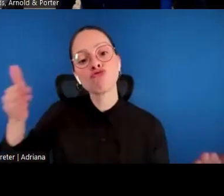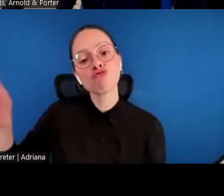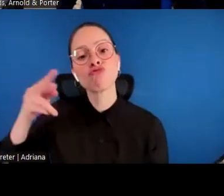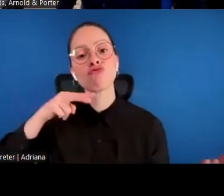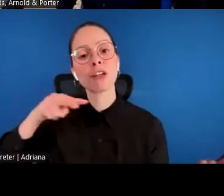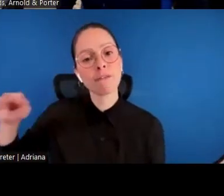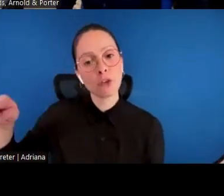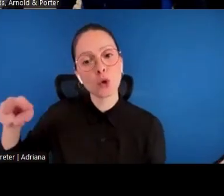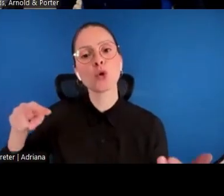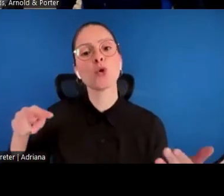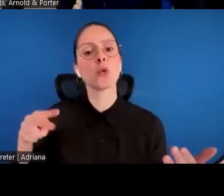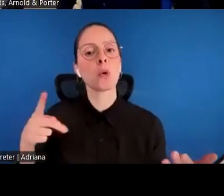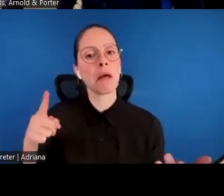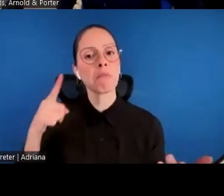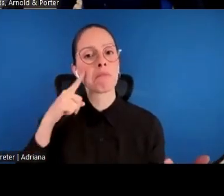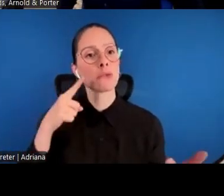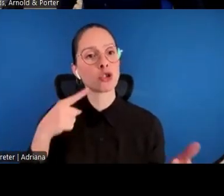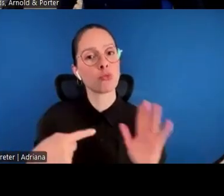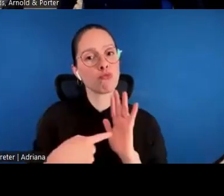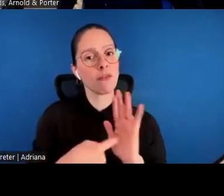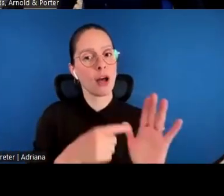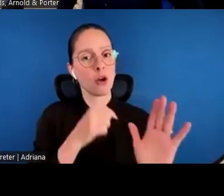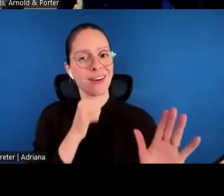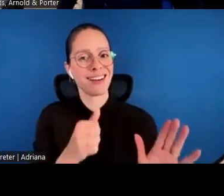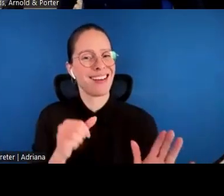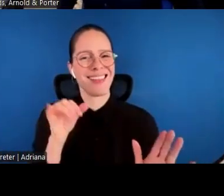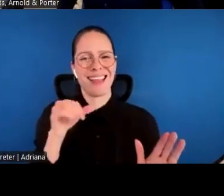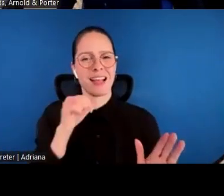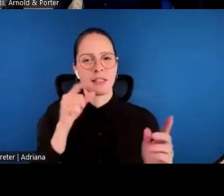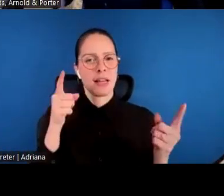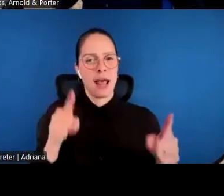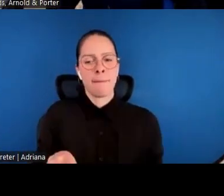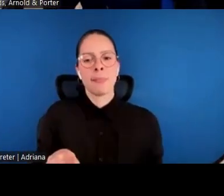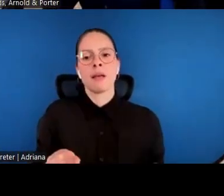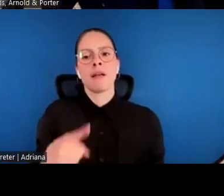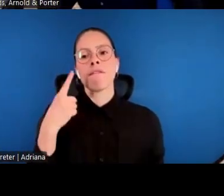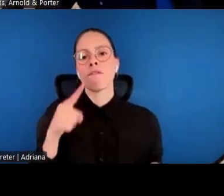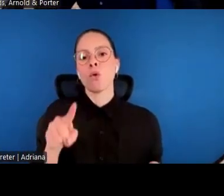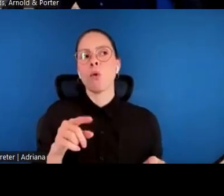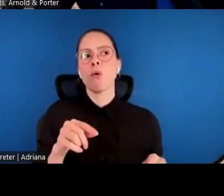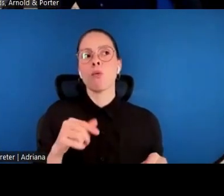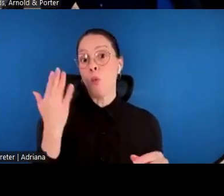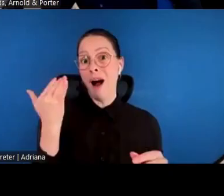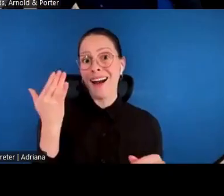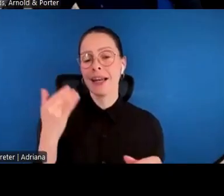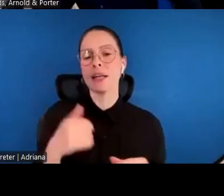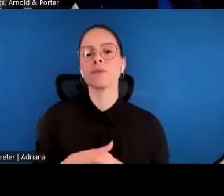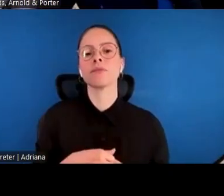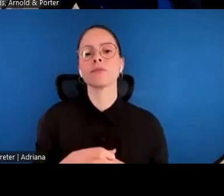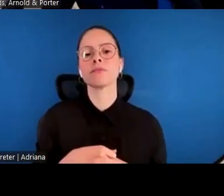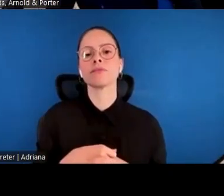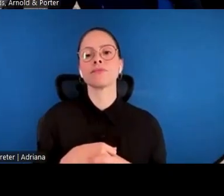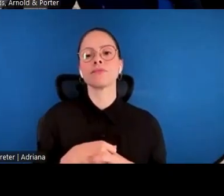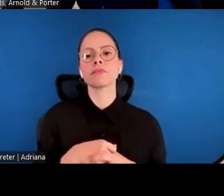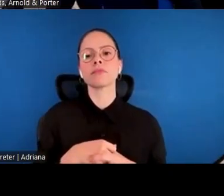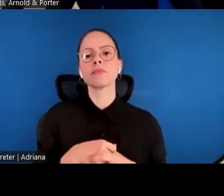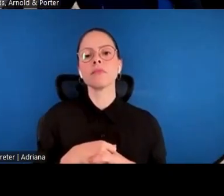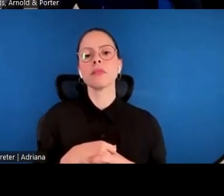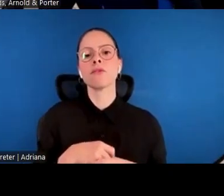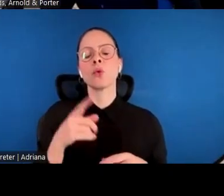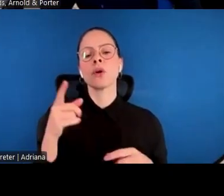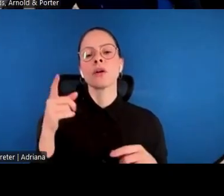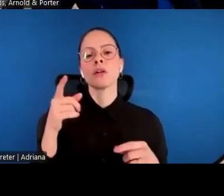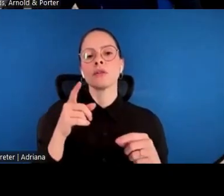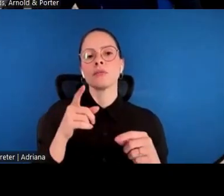should provide to the defense. That no longer happens for pure psychotherapy communications. What I mean by that